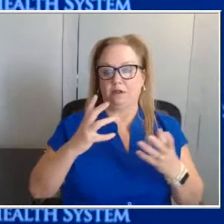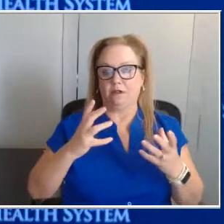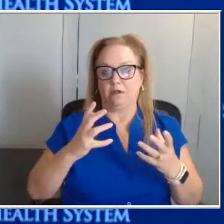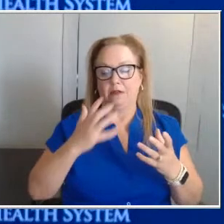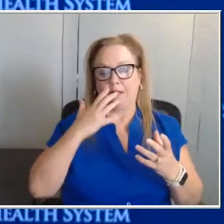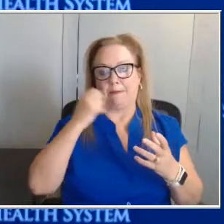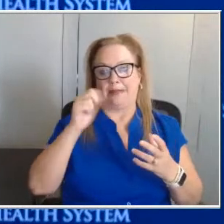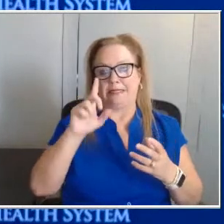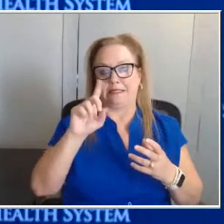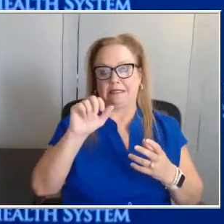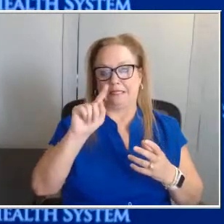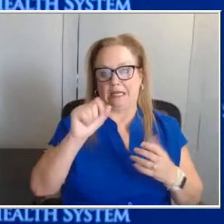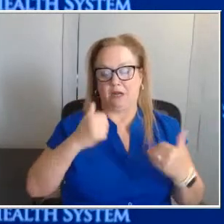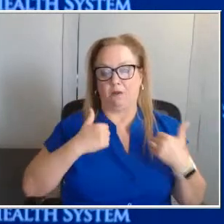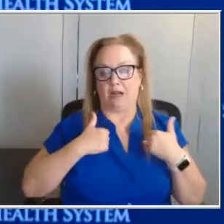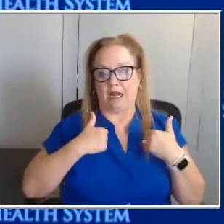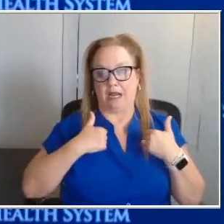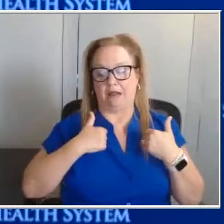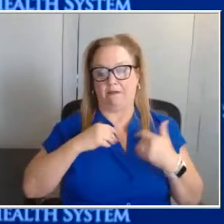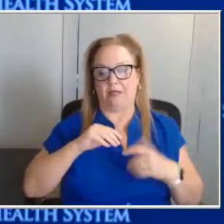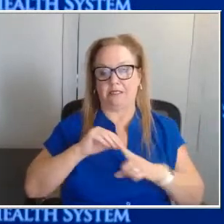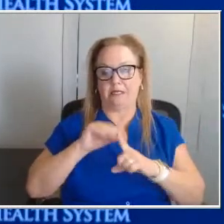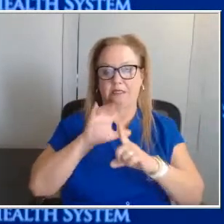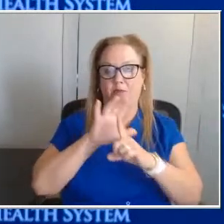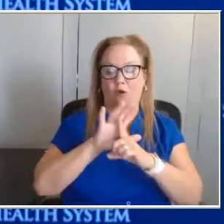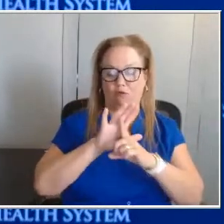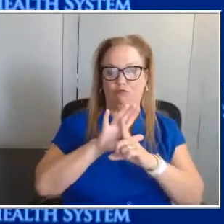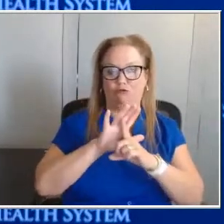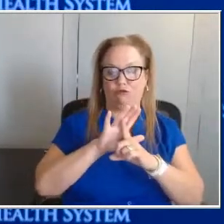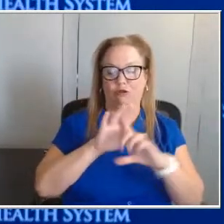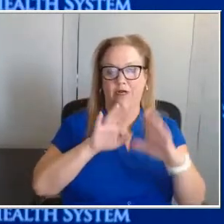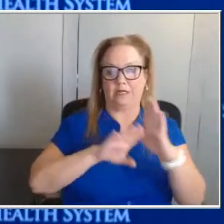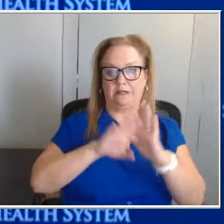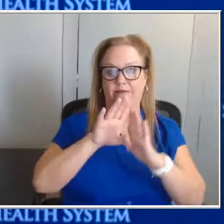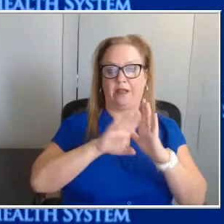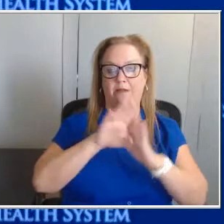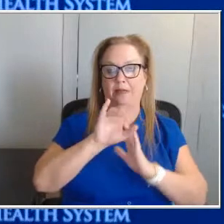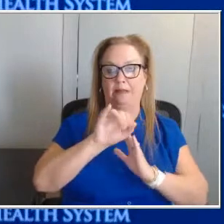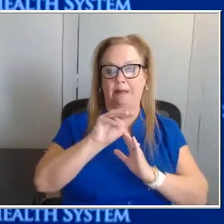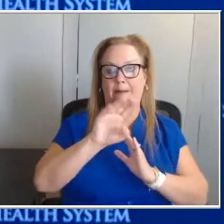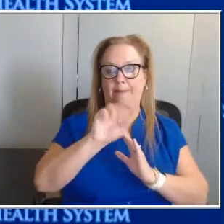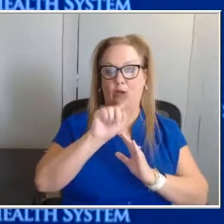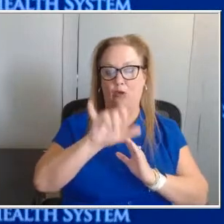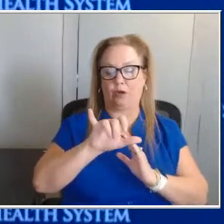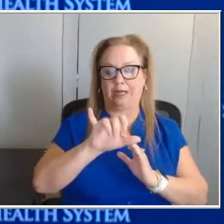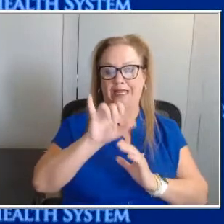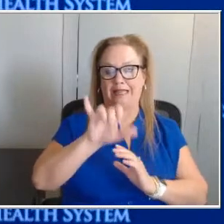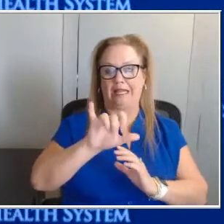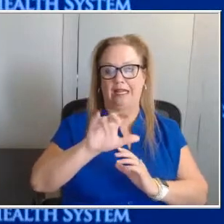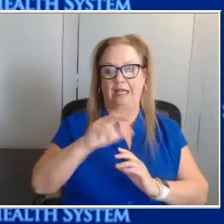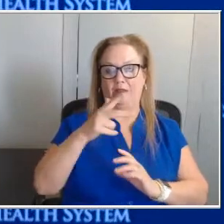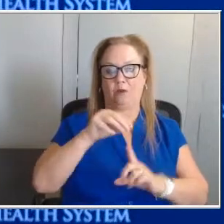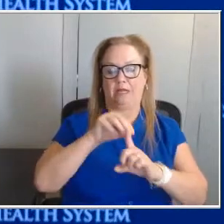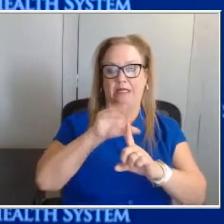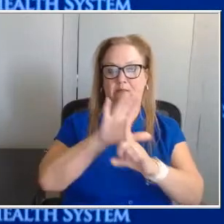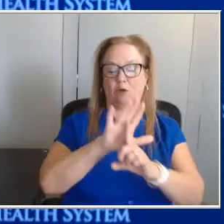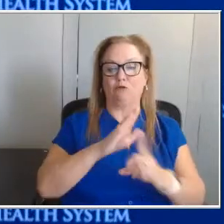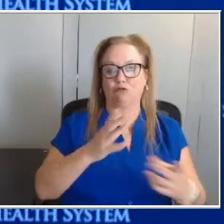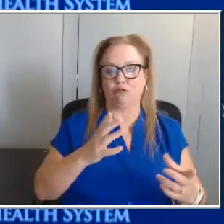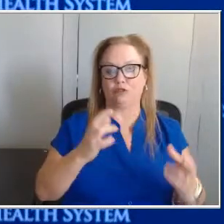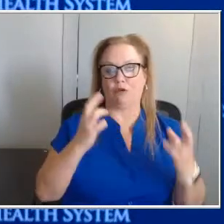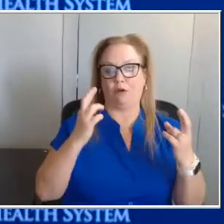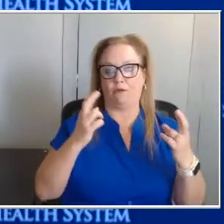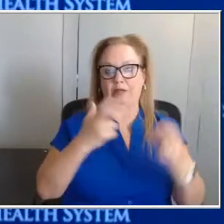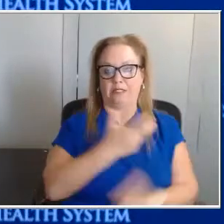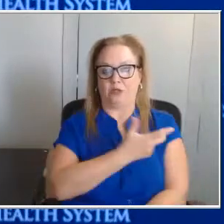we do have about exposures to spike and developing that immunity, it's that 3 exposures. So hopefully it's through